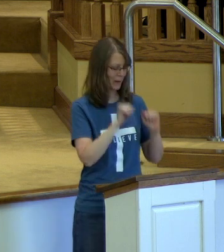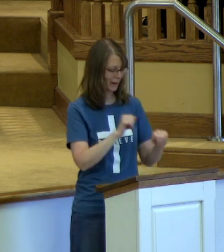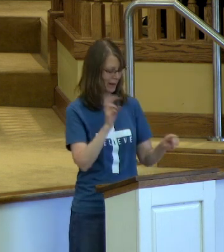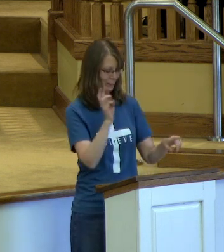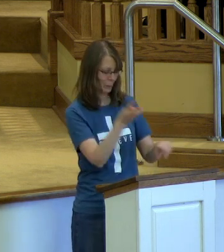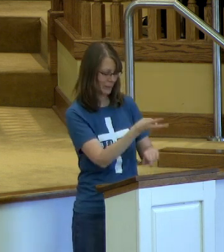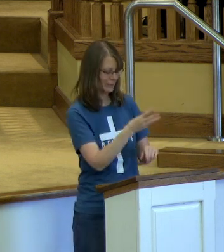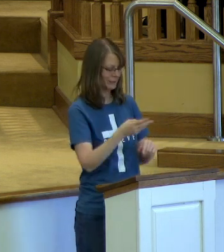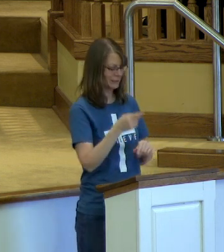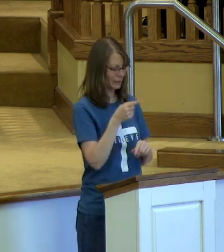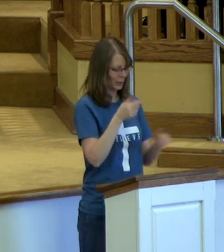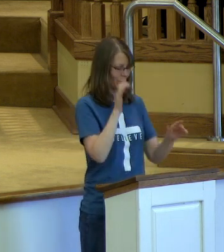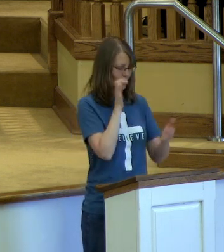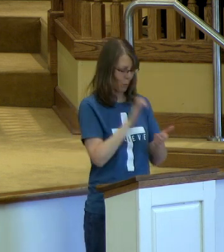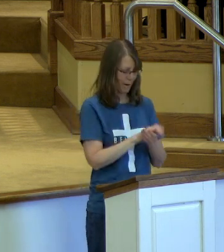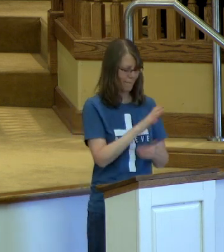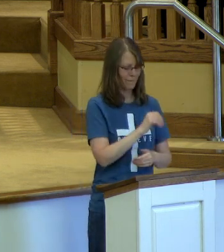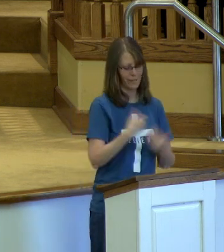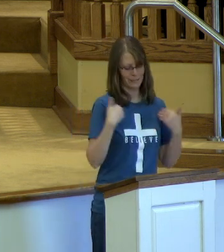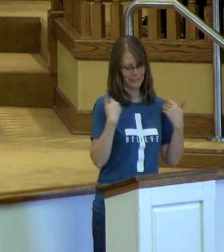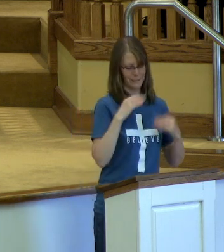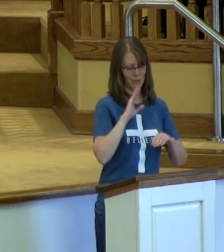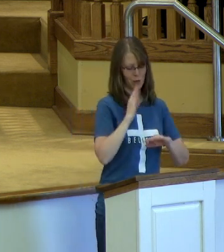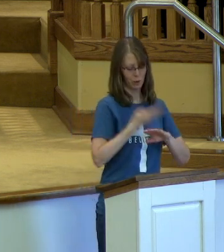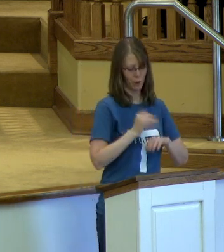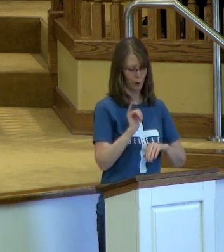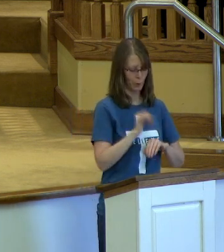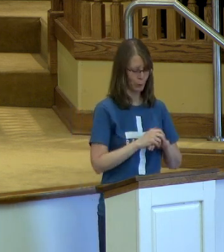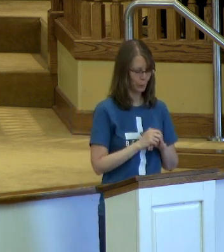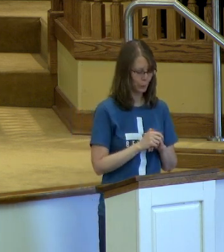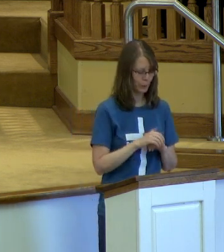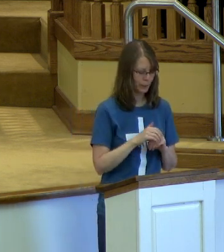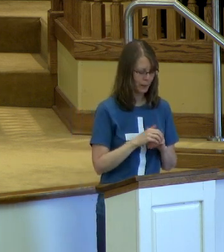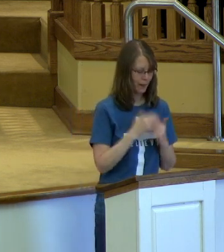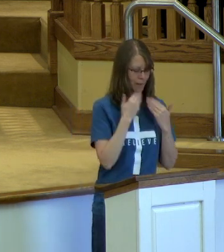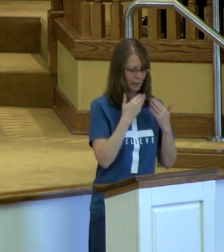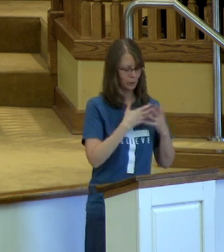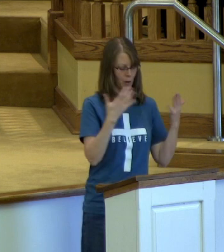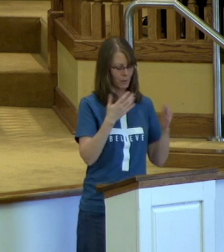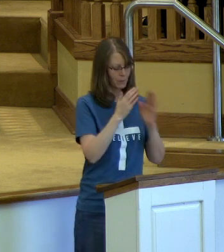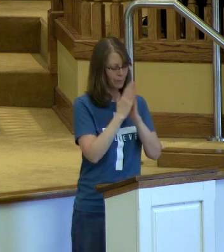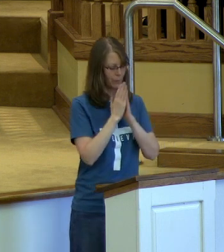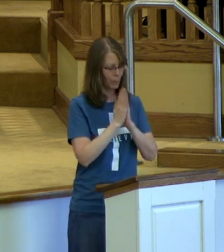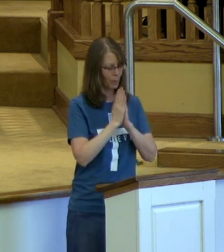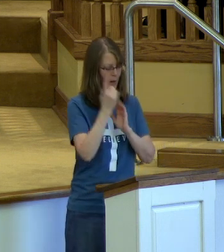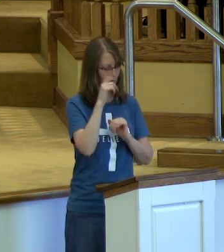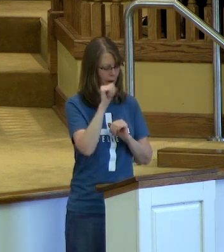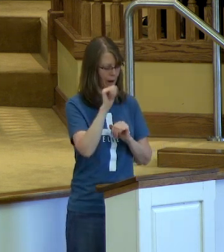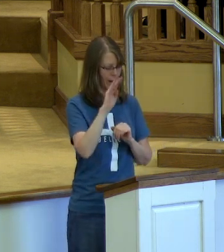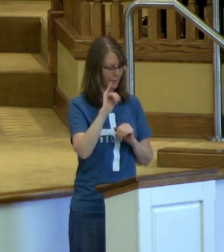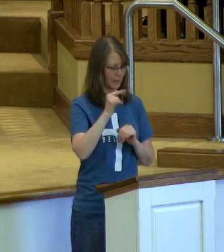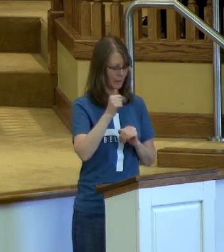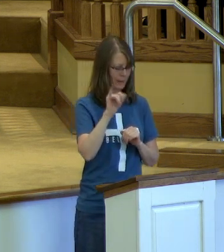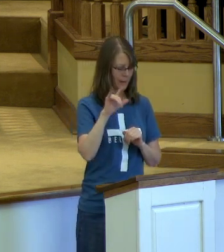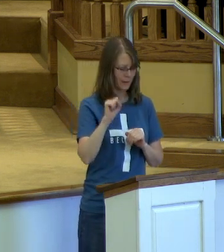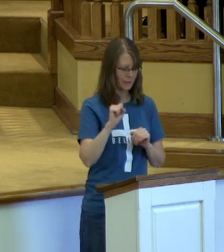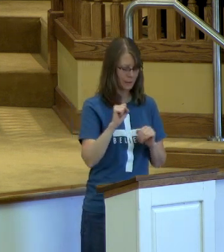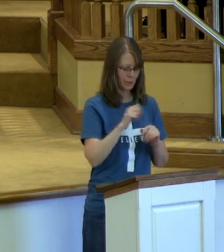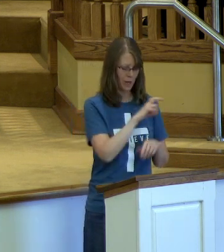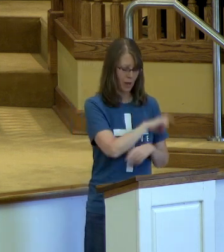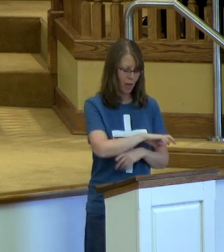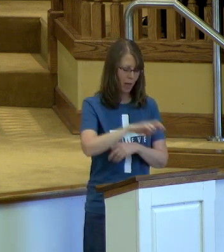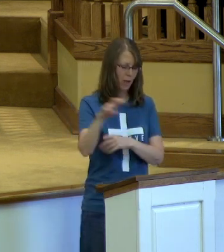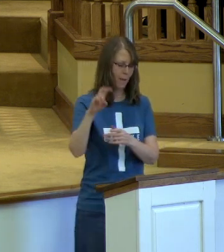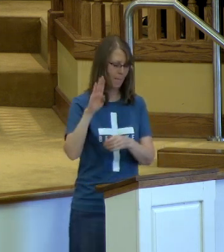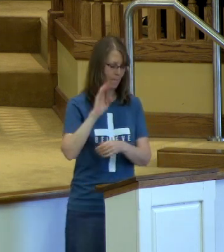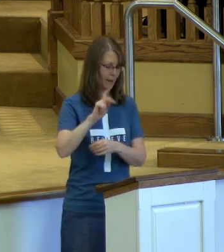end. Abigail adjusting to life in America. Thank you so much for praying for Abigail's long trip back to the USA. This makes two daughters in the